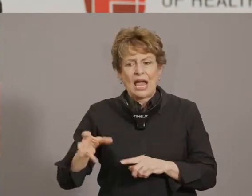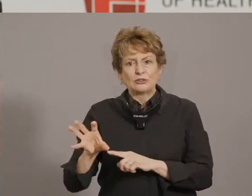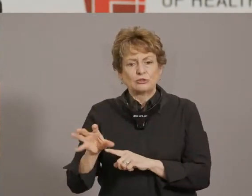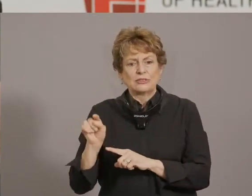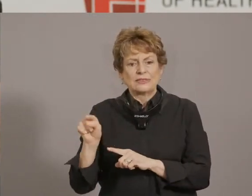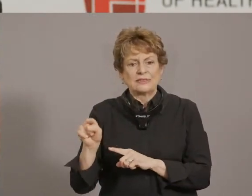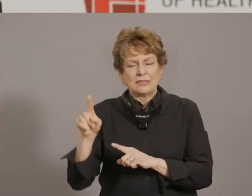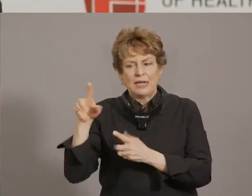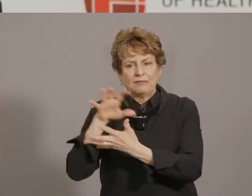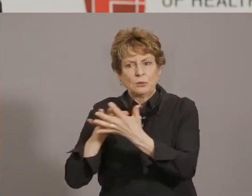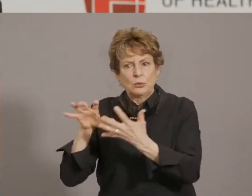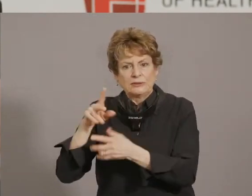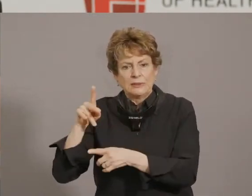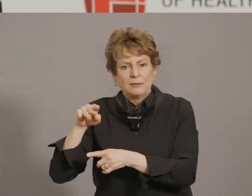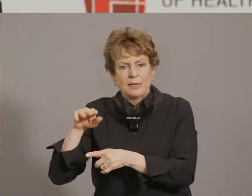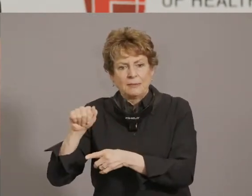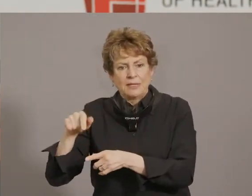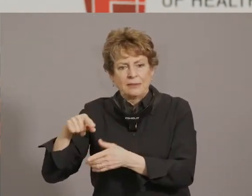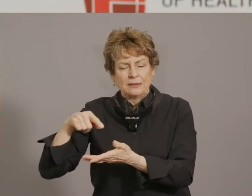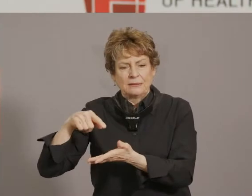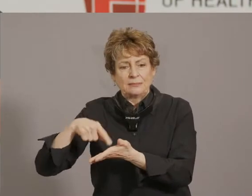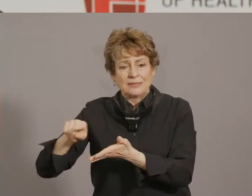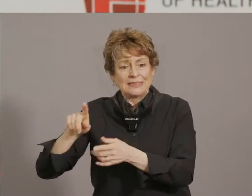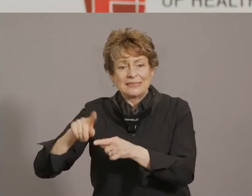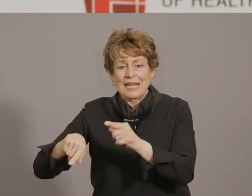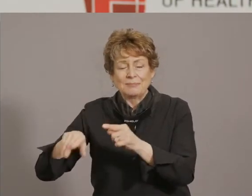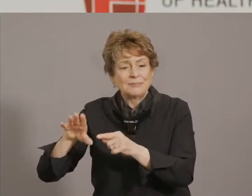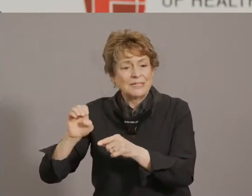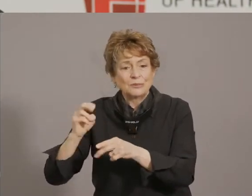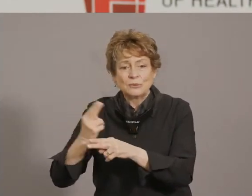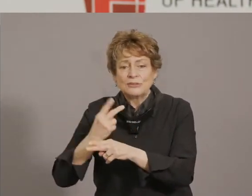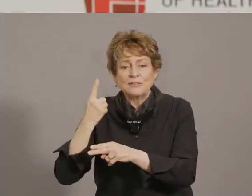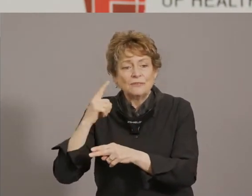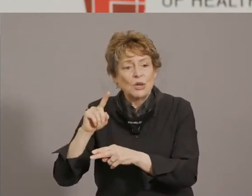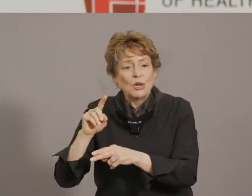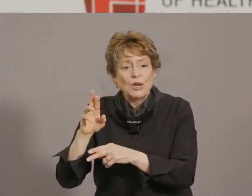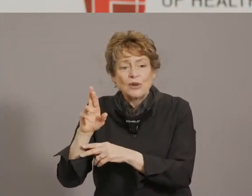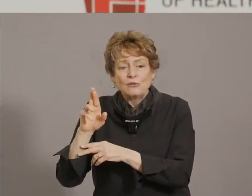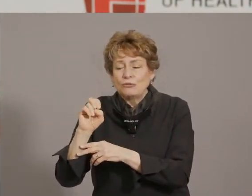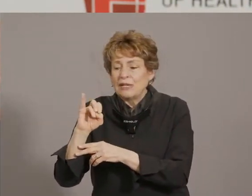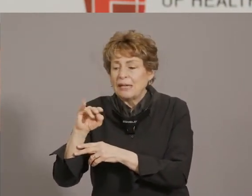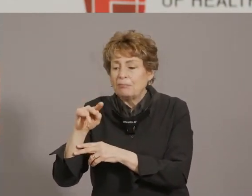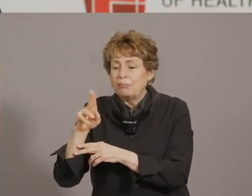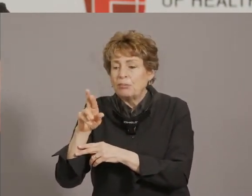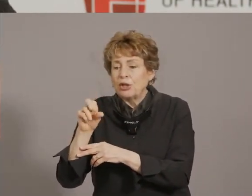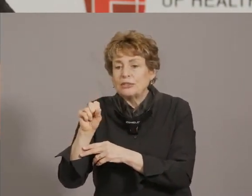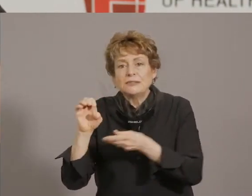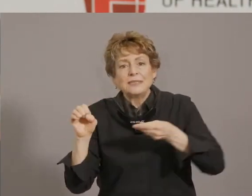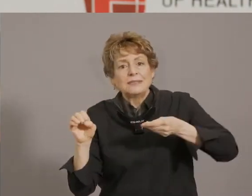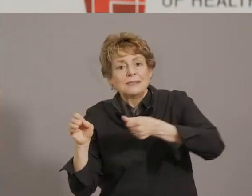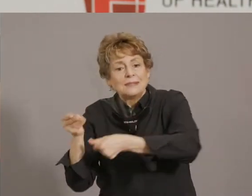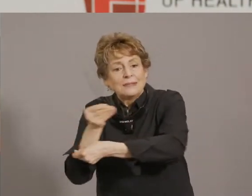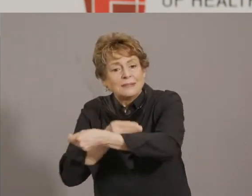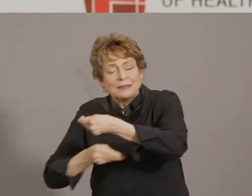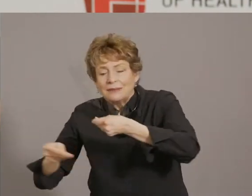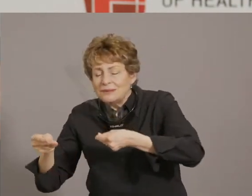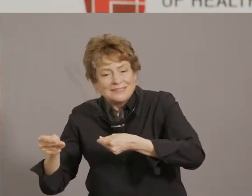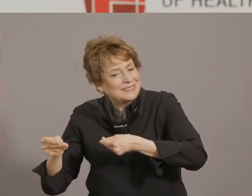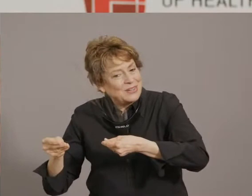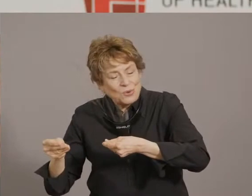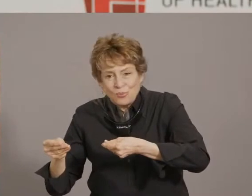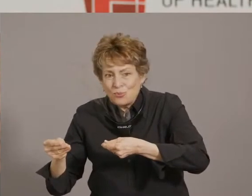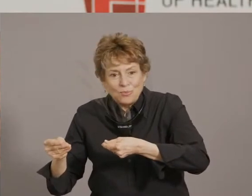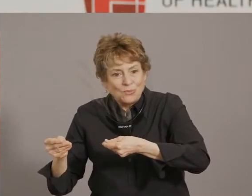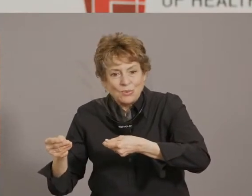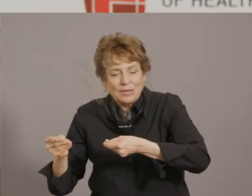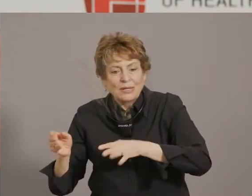for reimbursement. And so that was a strategy that Pima County decided they wanted to provide free testing to